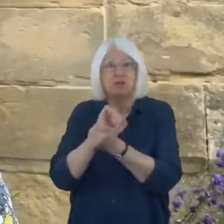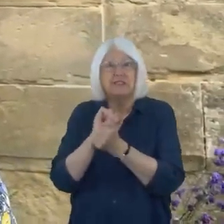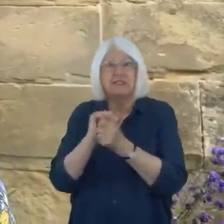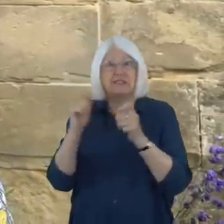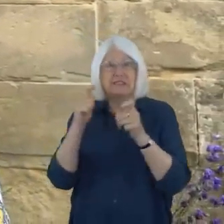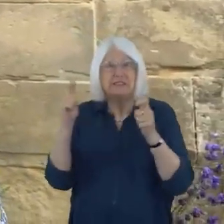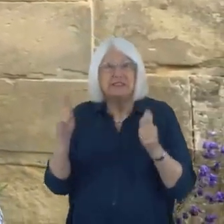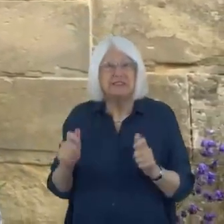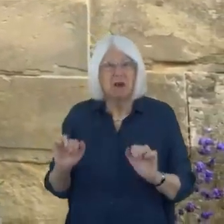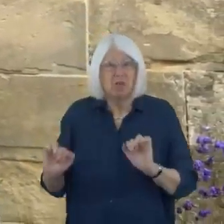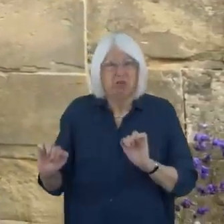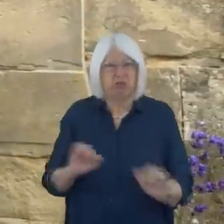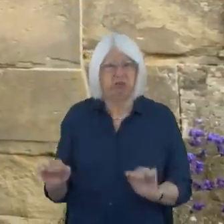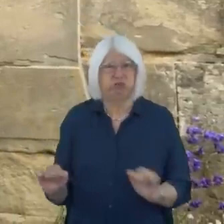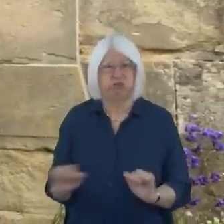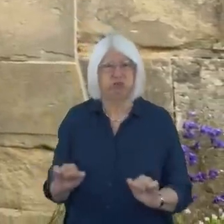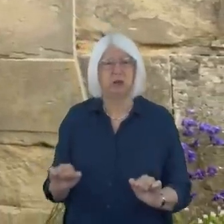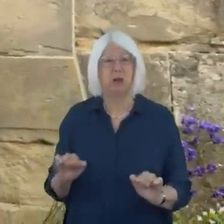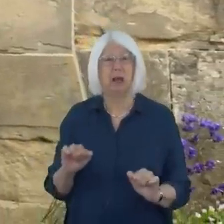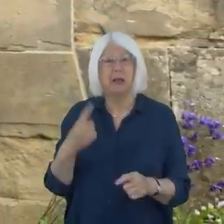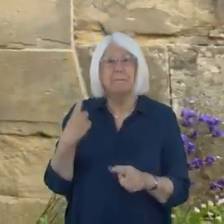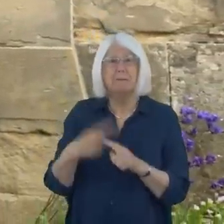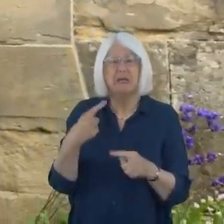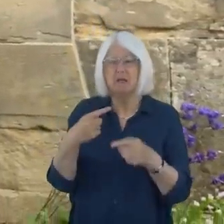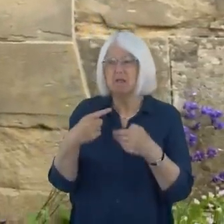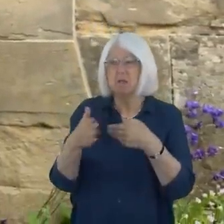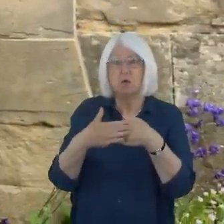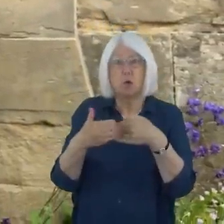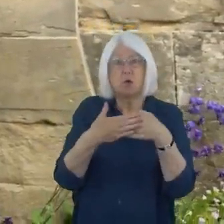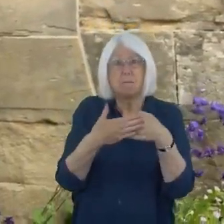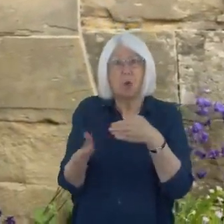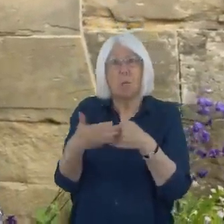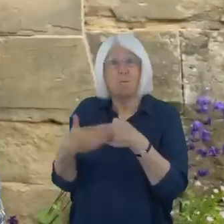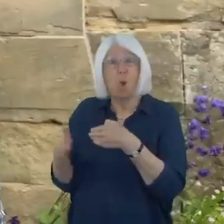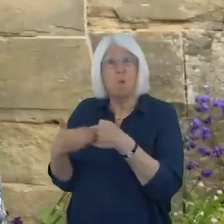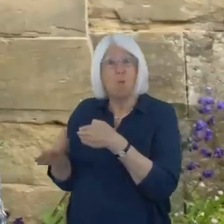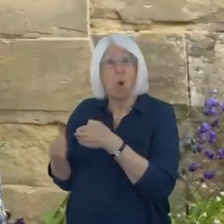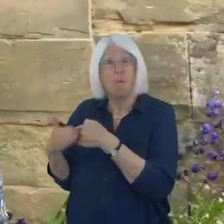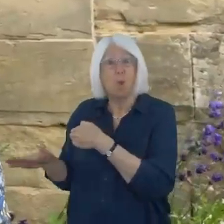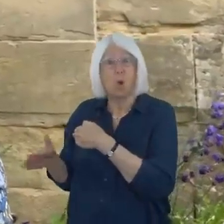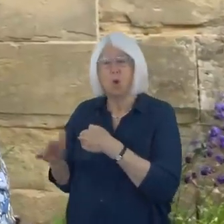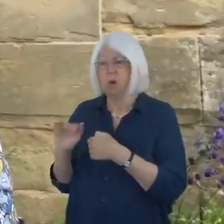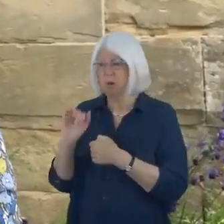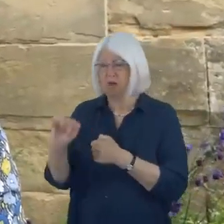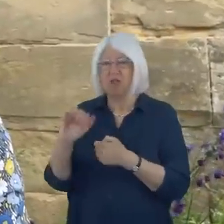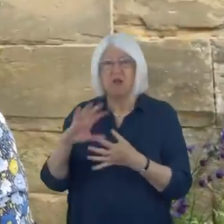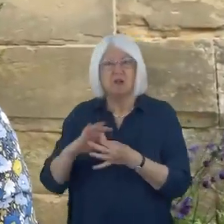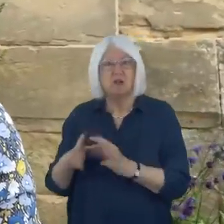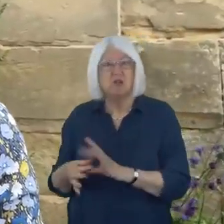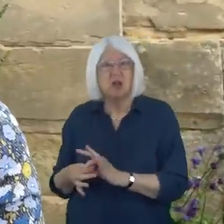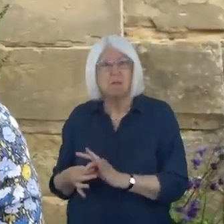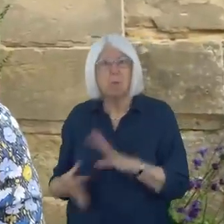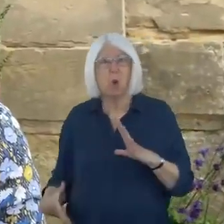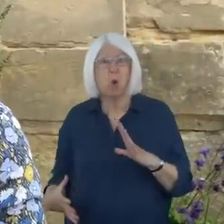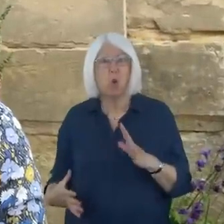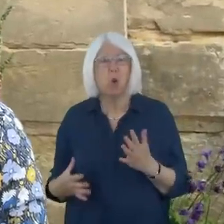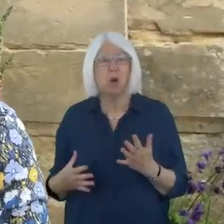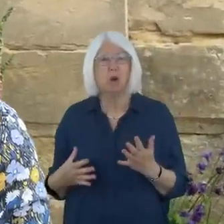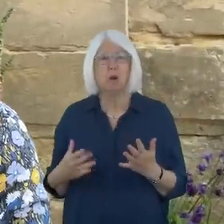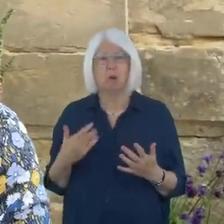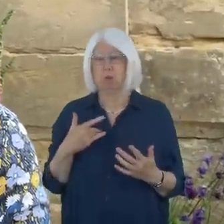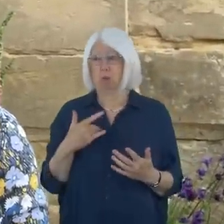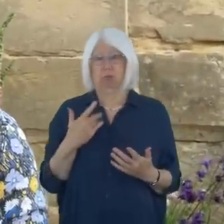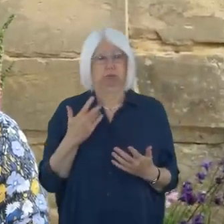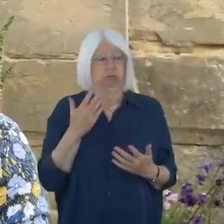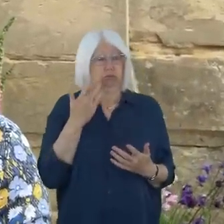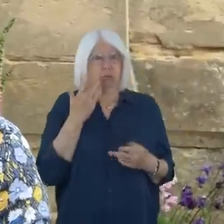and immediately all the doors were opened and everyone's chains were unfastened. When the jailer woke